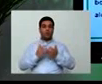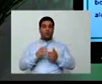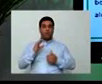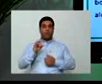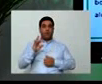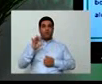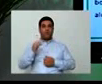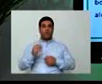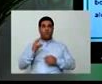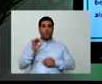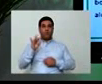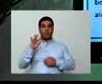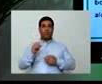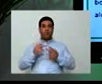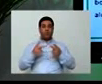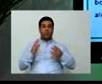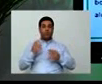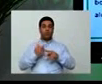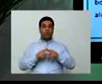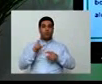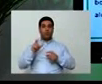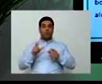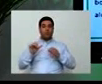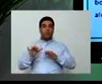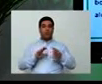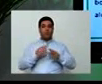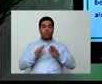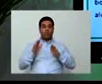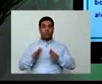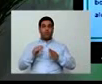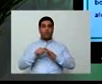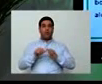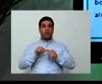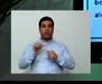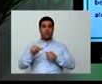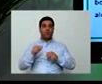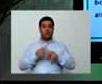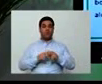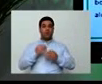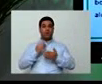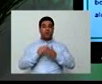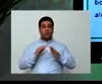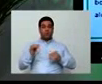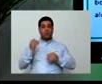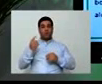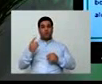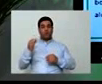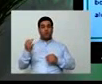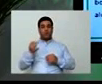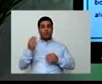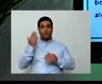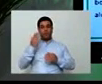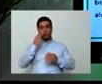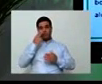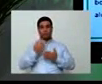Vernadskiy bu biosfera xosa bo'lishida inson faoliyatining o'rnini alohida ta'kidlab o'tgan edi. Aziz o'quvchilar, ana endi yana bir marta ajoyib bir